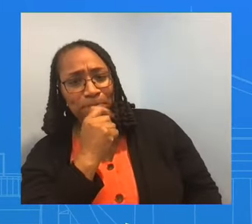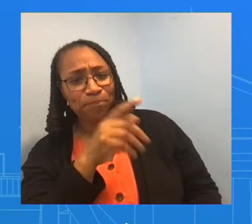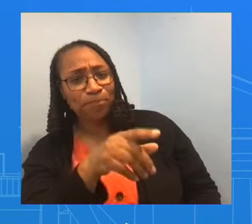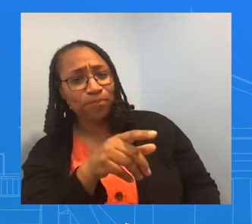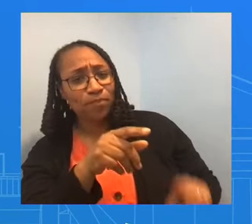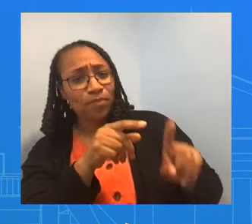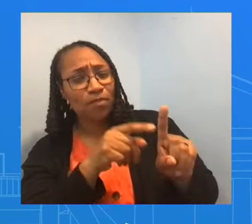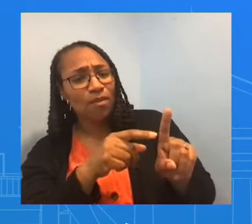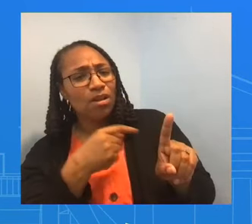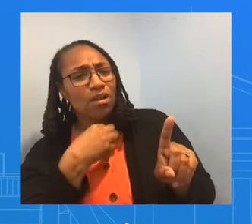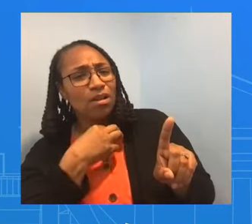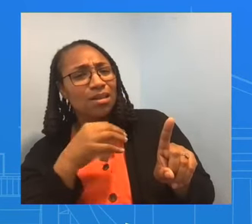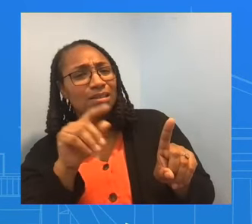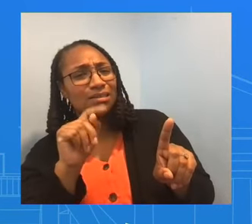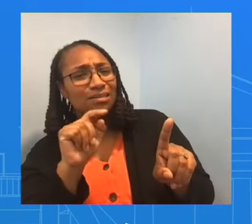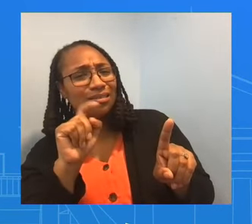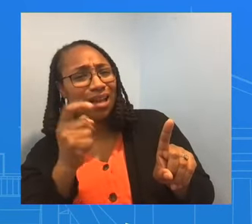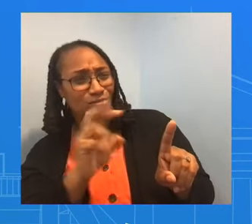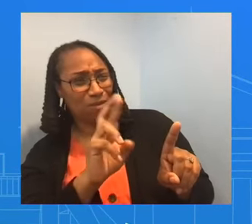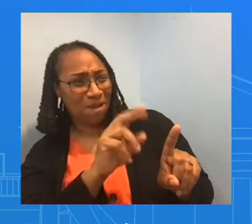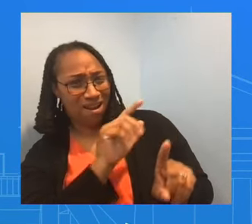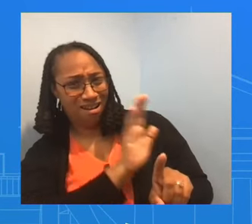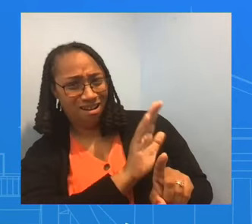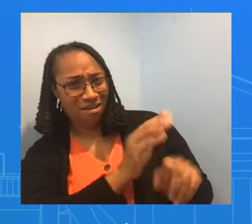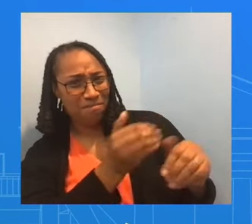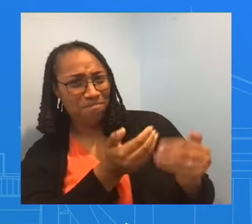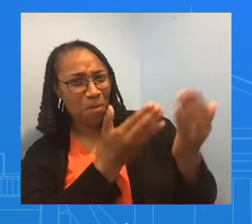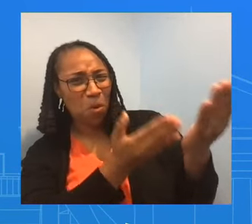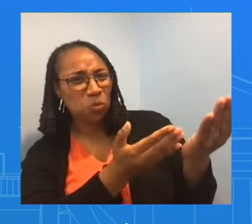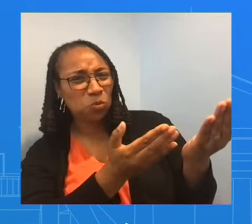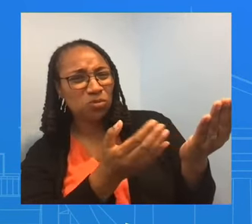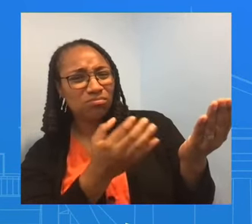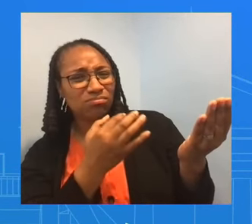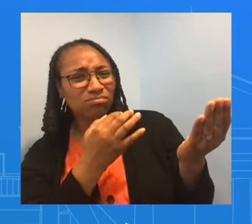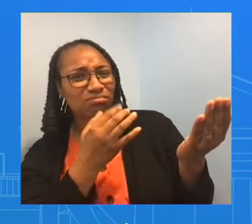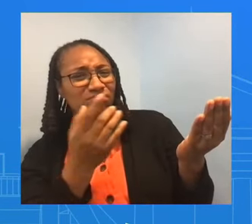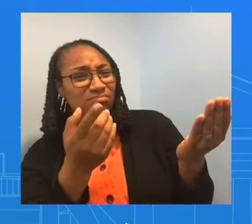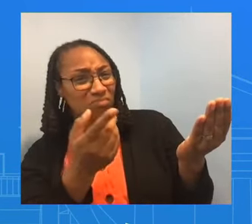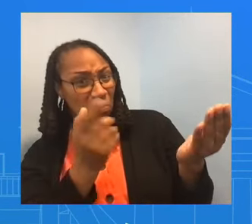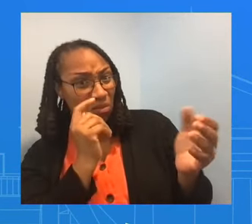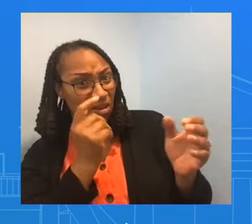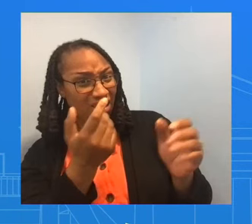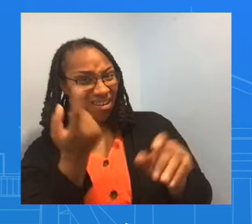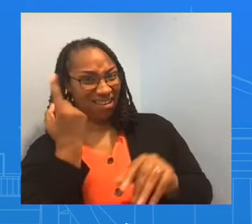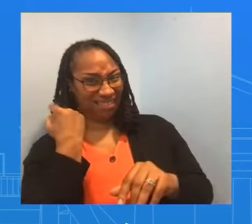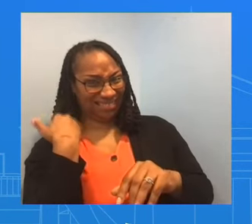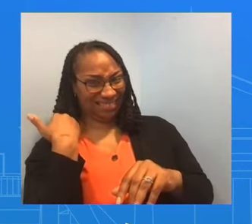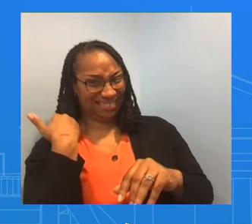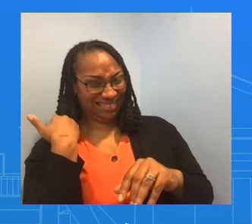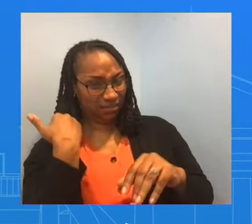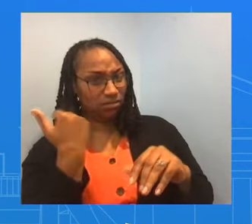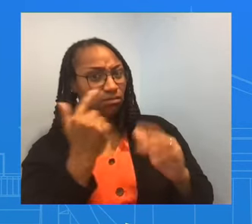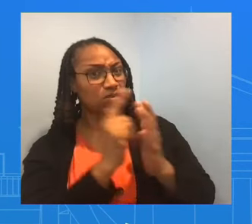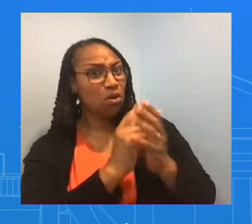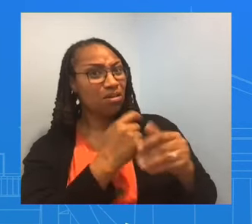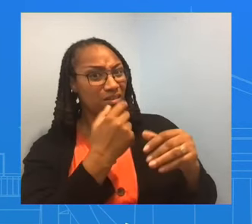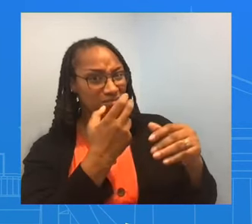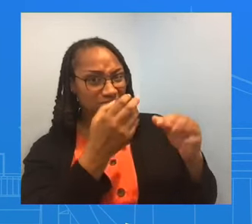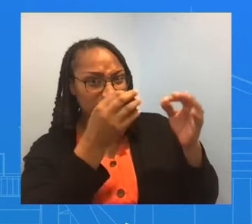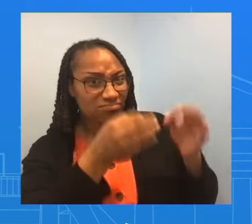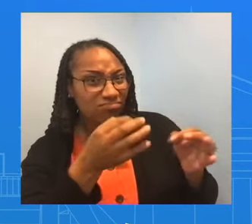I'm wondering, last year, lawmakers were sort of unable to strike a deal that would see some business tax